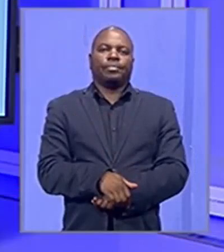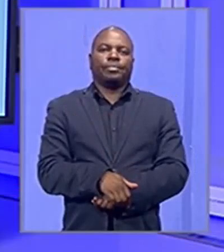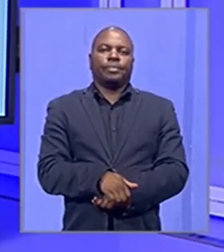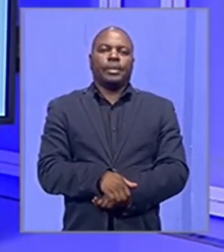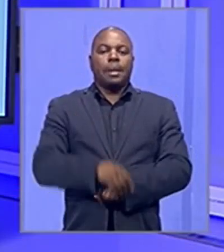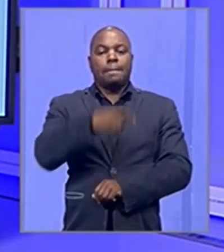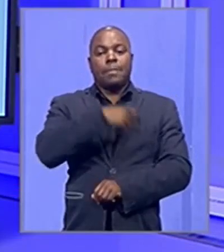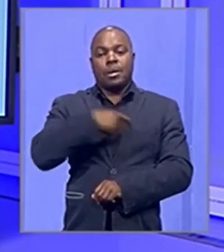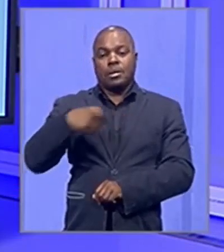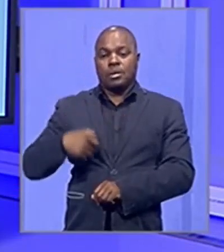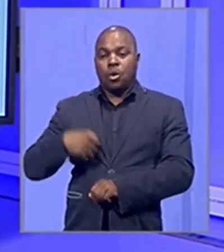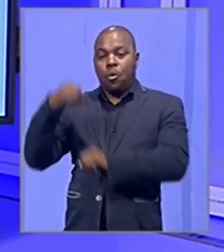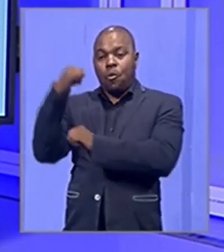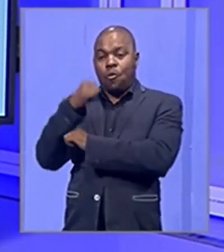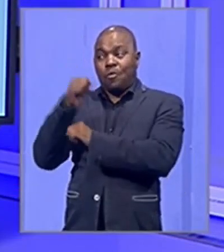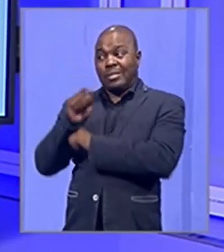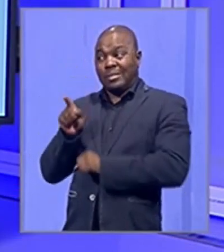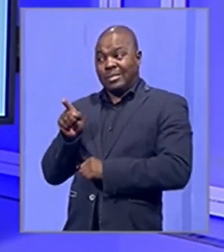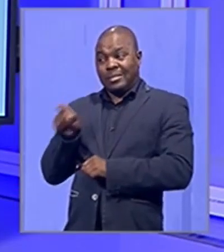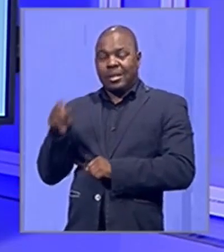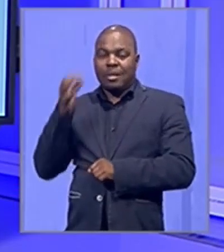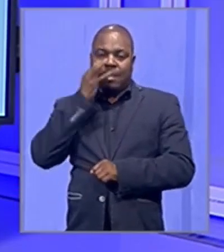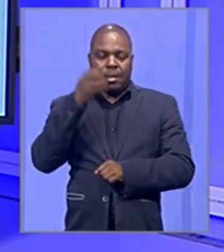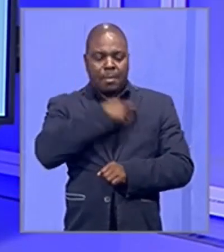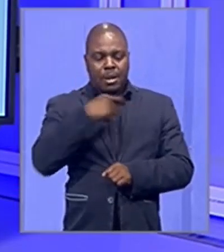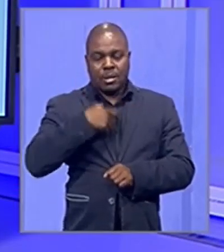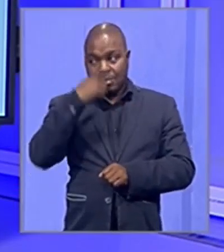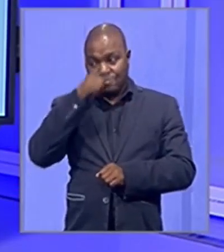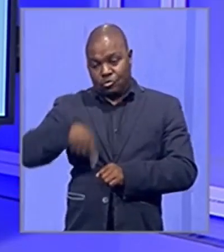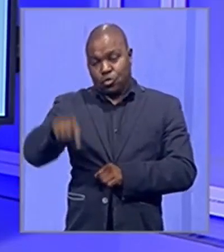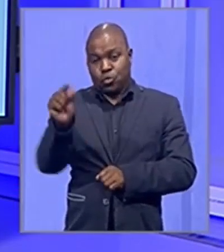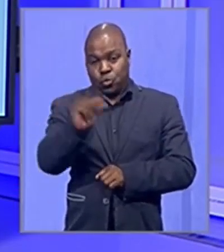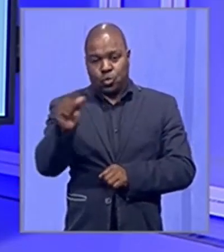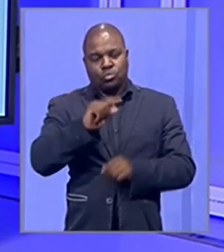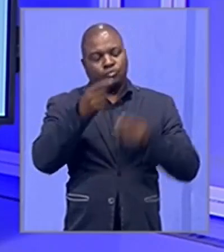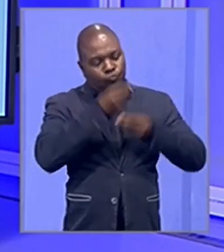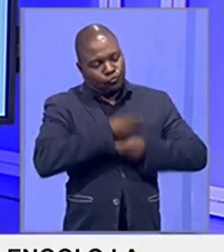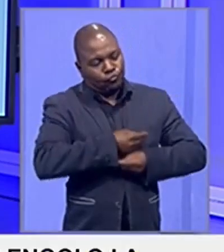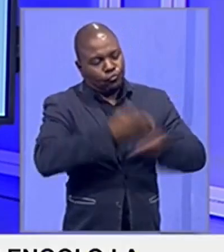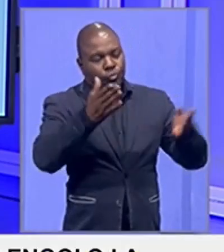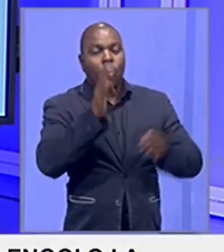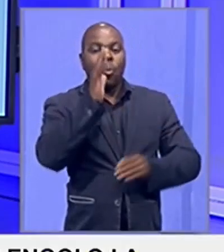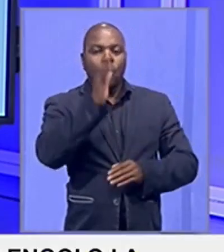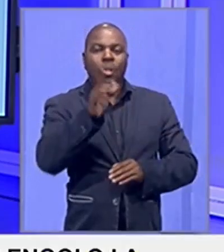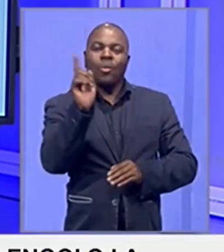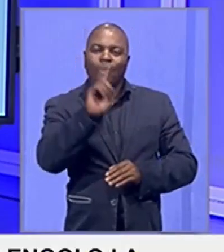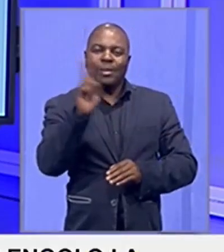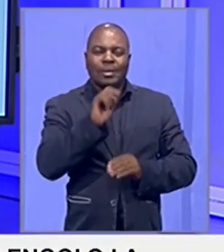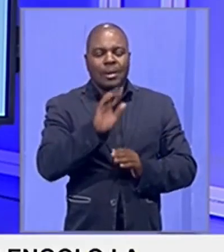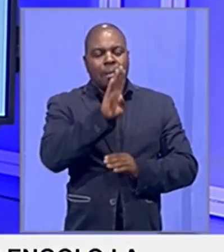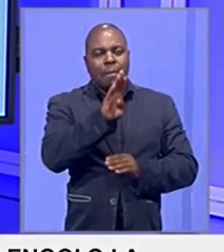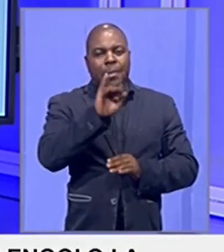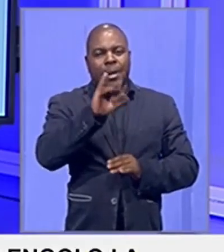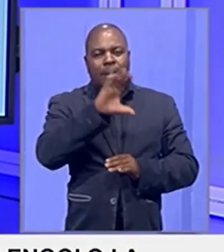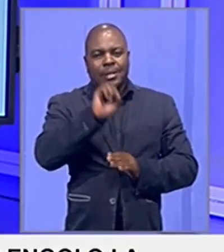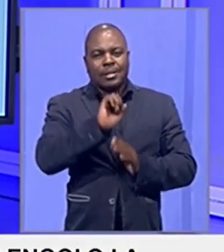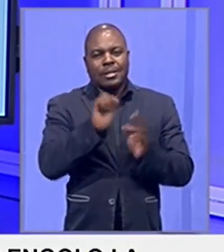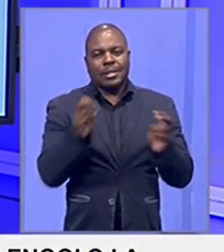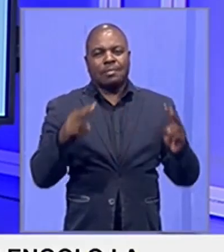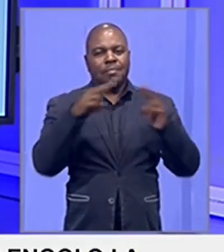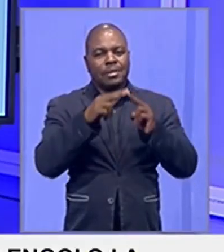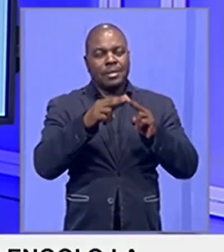Kantoro ya mo presidente e re haufinyana mo presidente Cyril Ramaphosa o tla phatlalatsa dikateng tsa seboka se tlang sa dinaha tsa BRICS se tla ba Afrika